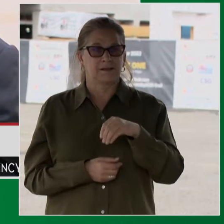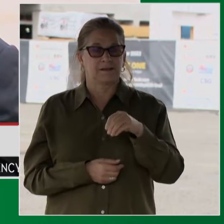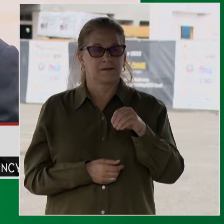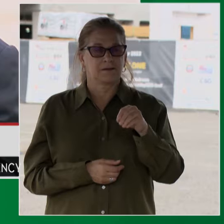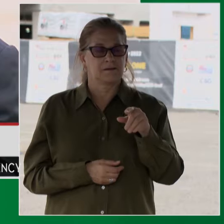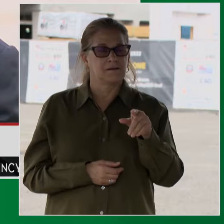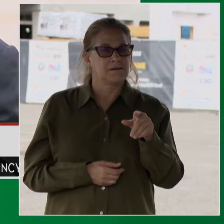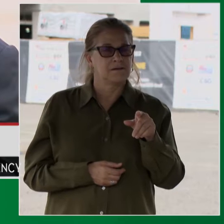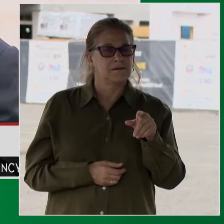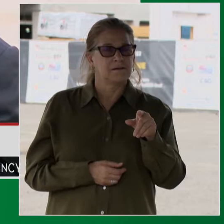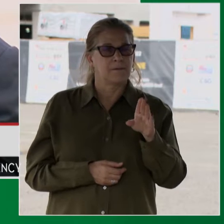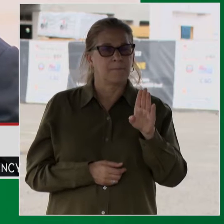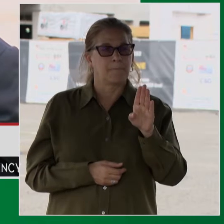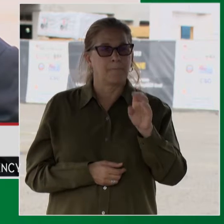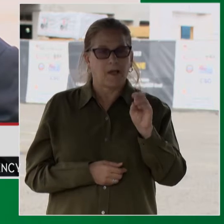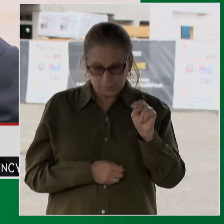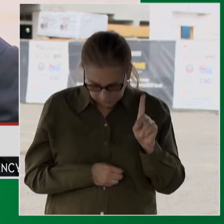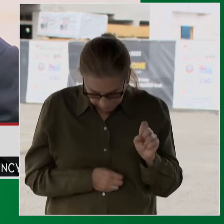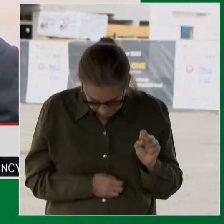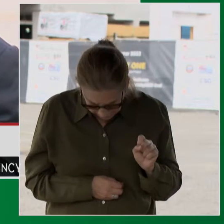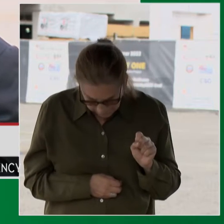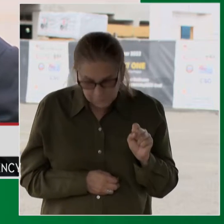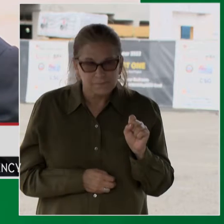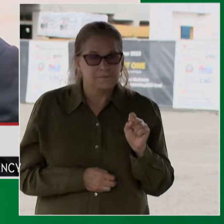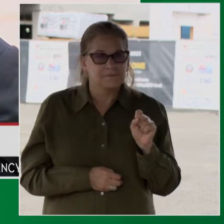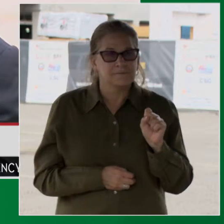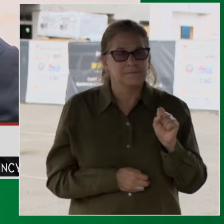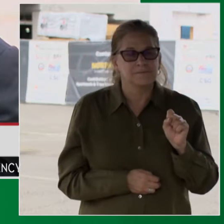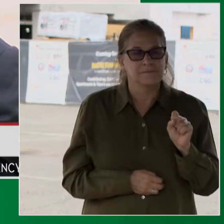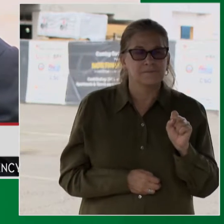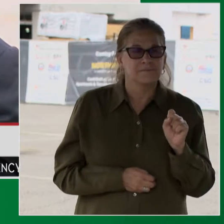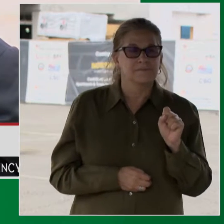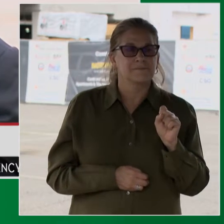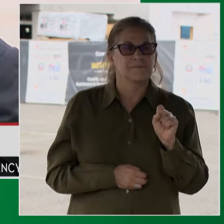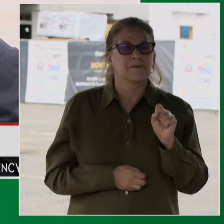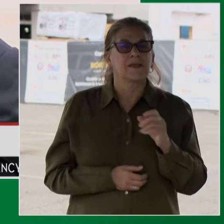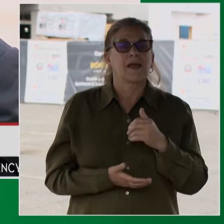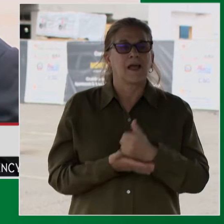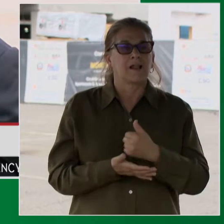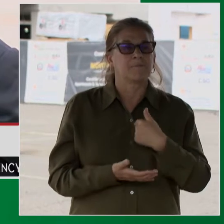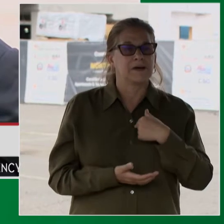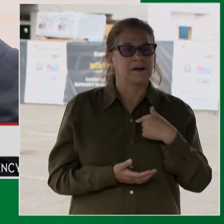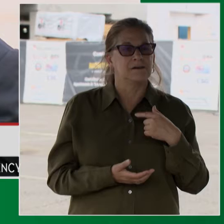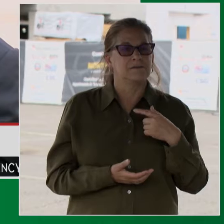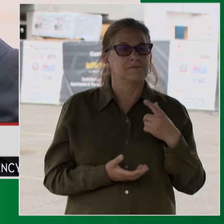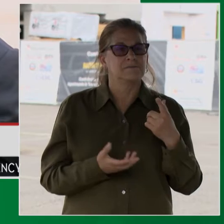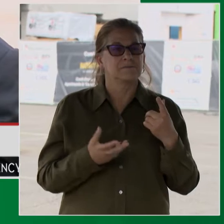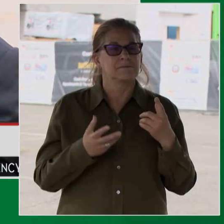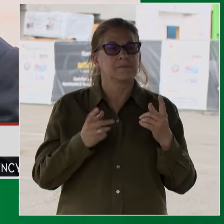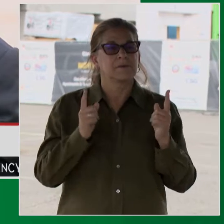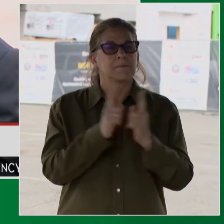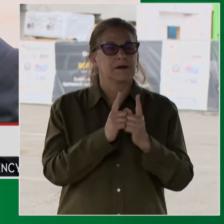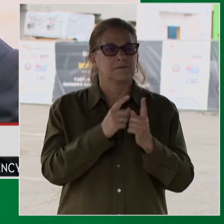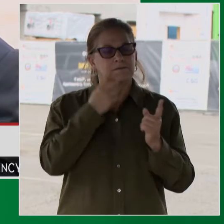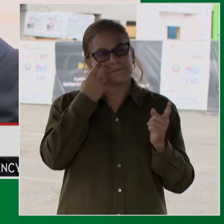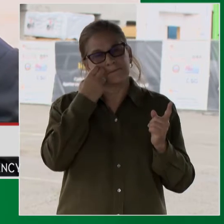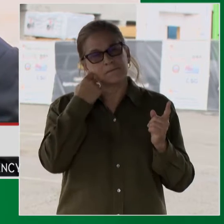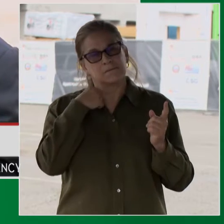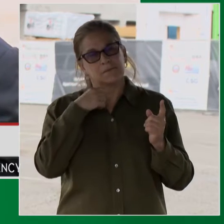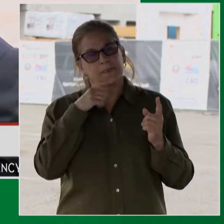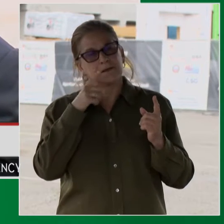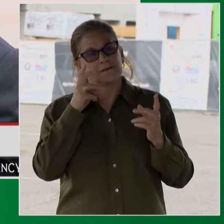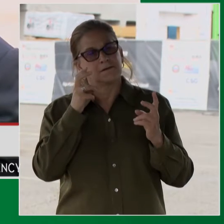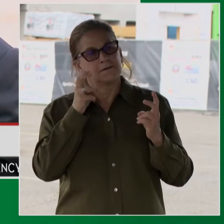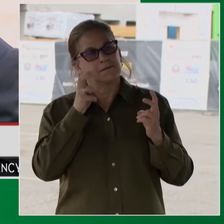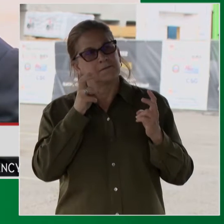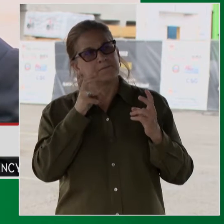funding package. And so we're really excited about that. With that capital, we're able to issue a more efficient form of capital, meaning cheaper,